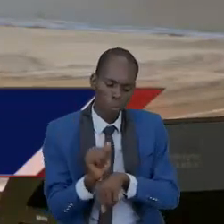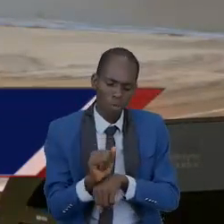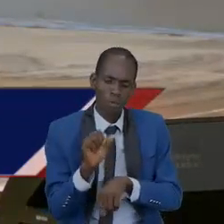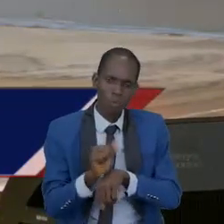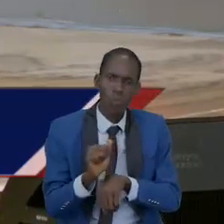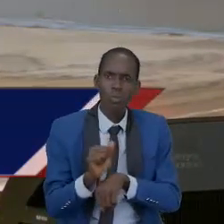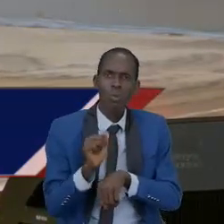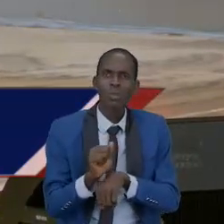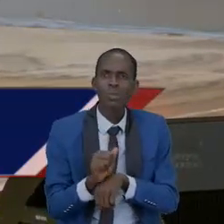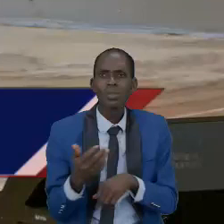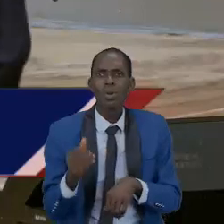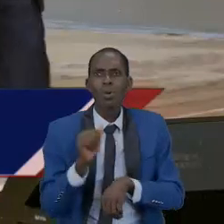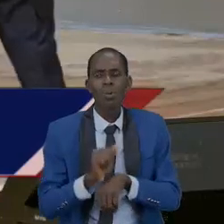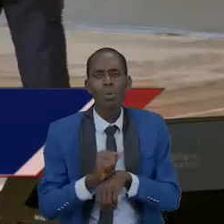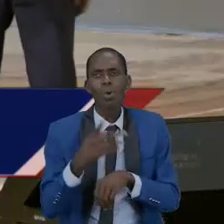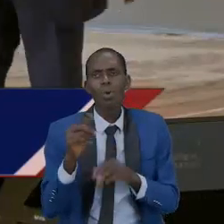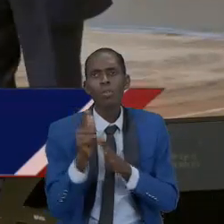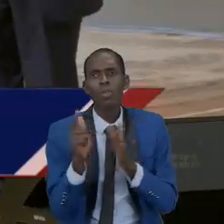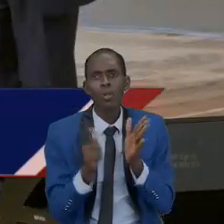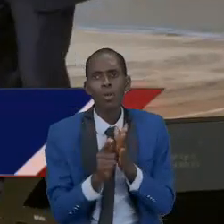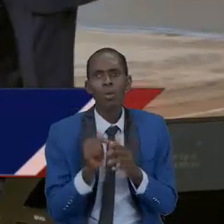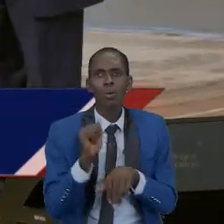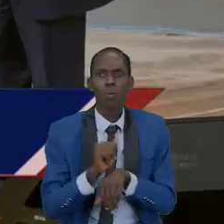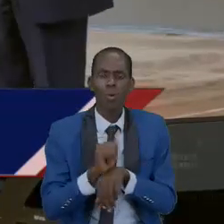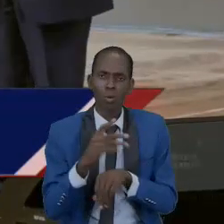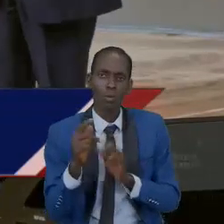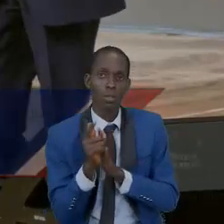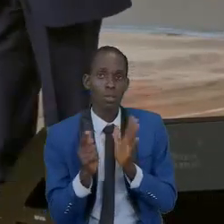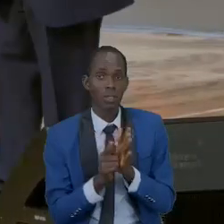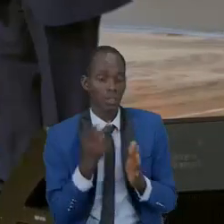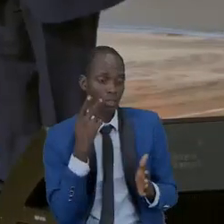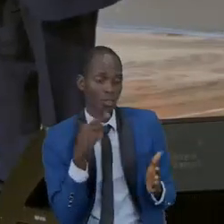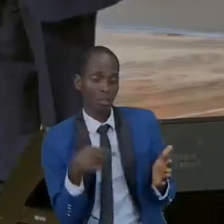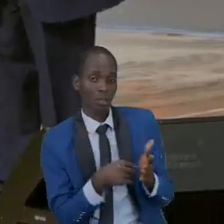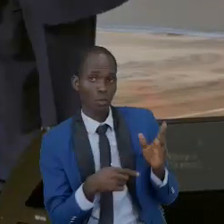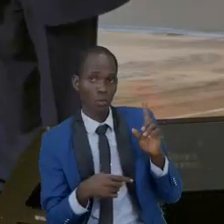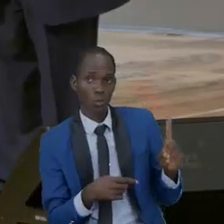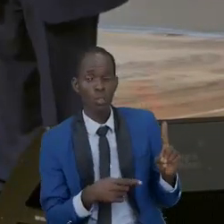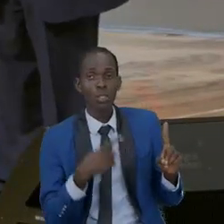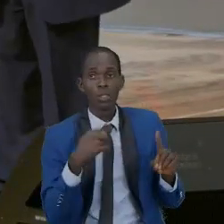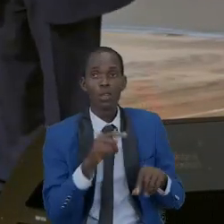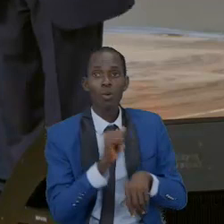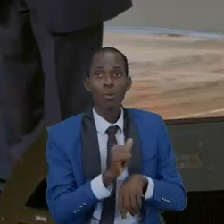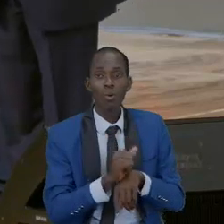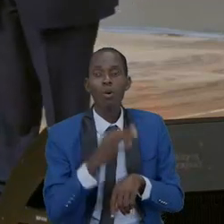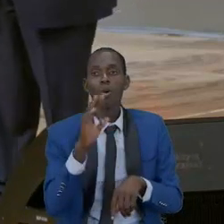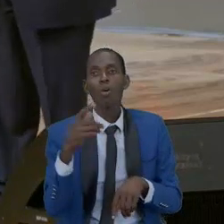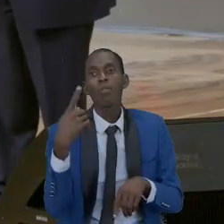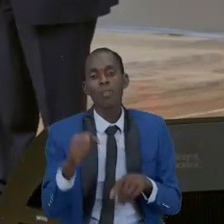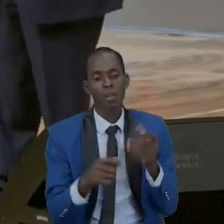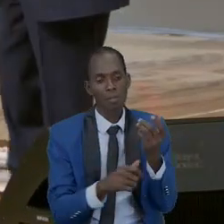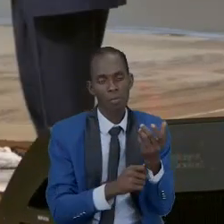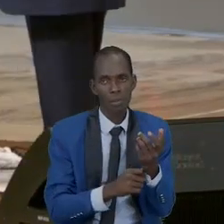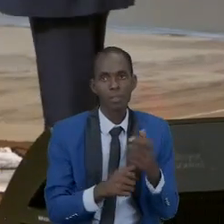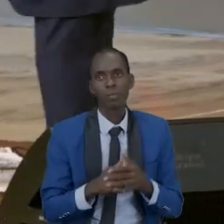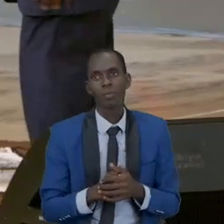works, they say works of the law, works of the law. Look at this one. This one, the works of the flesh.